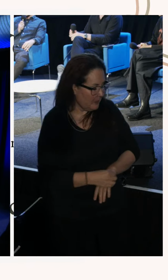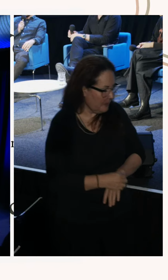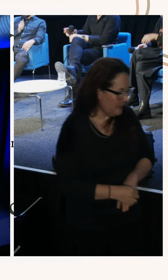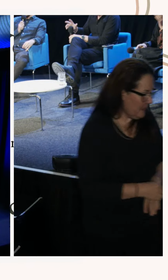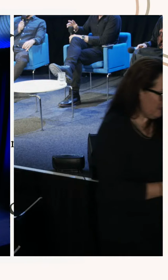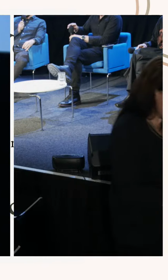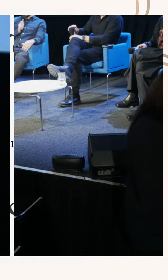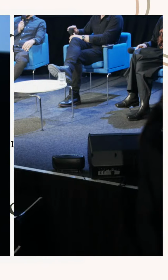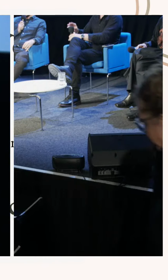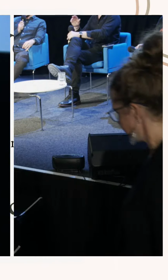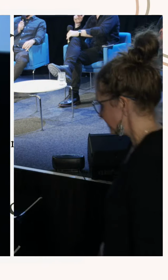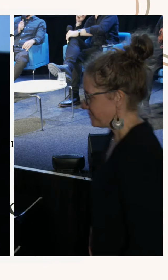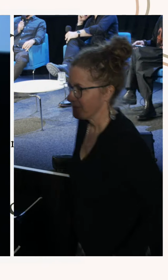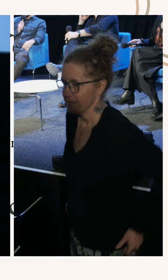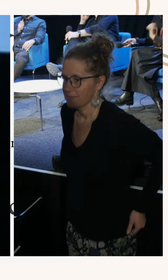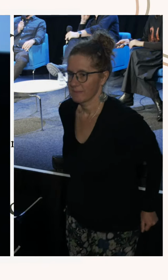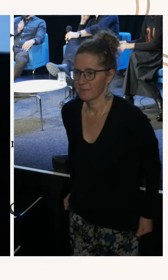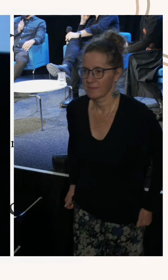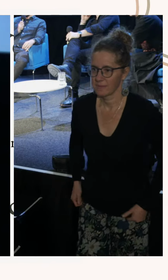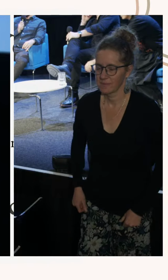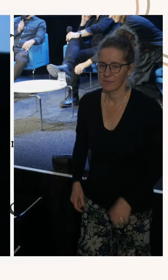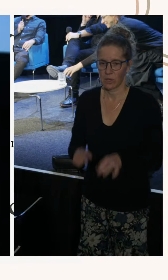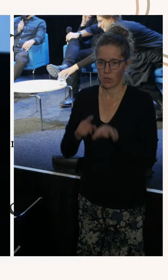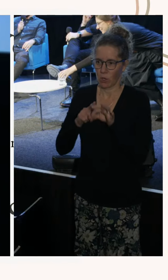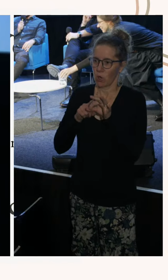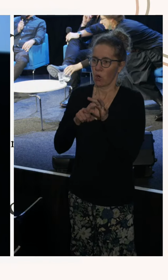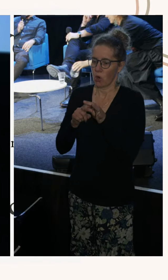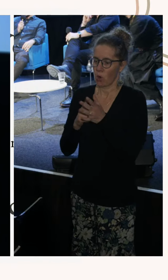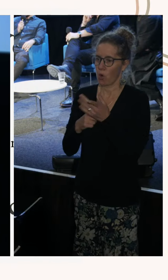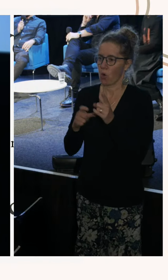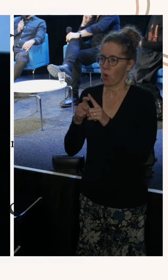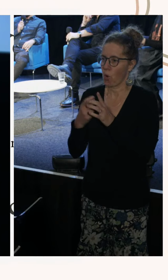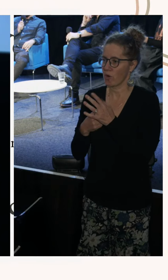my invitations for obvious reasons.